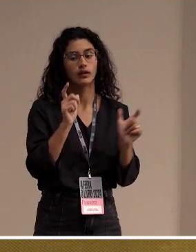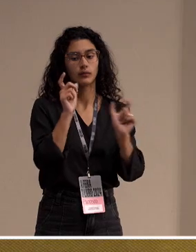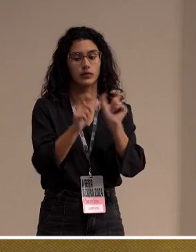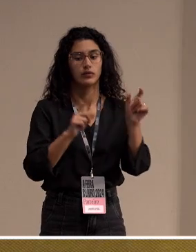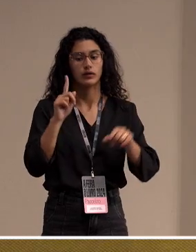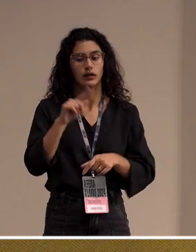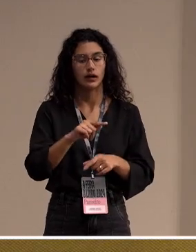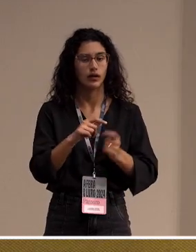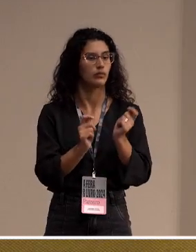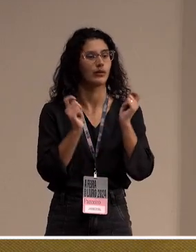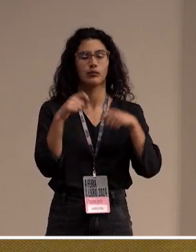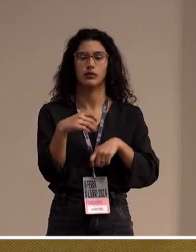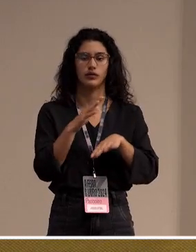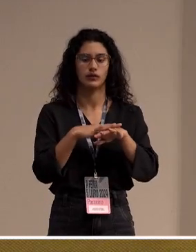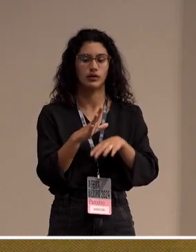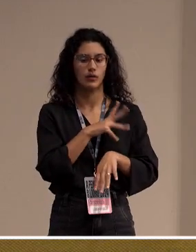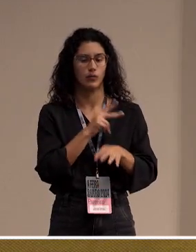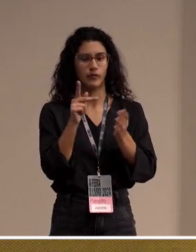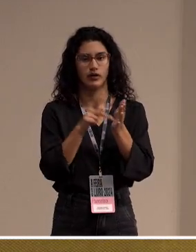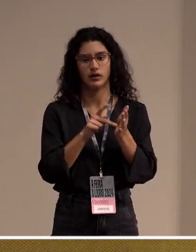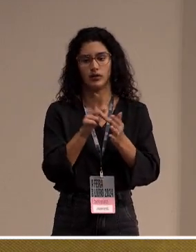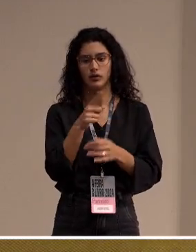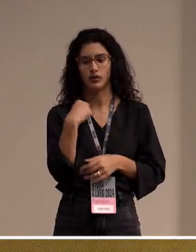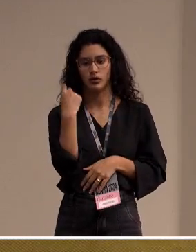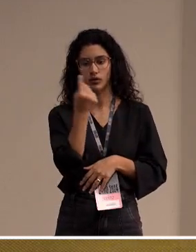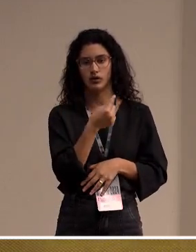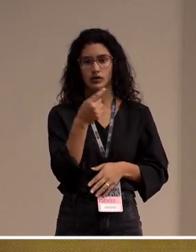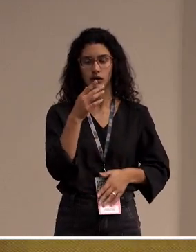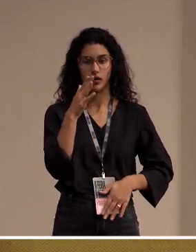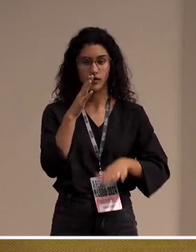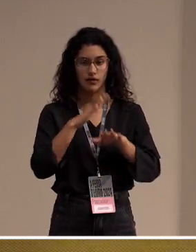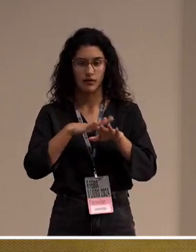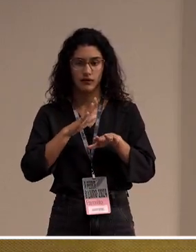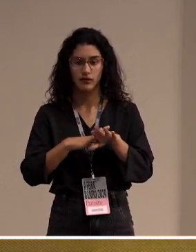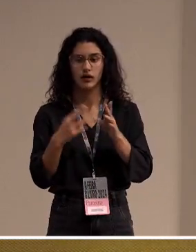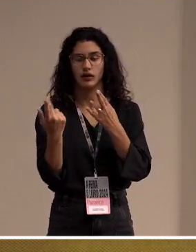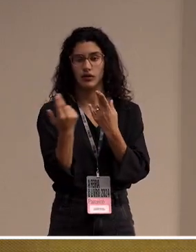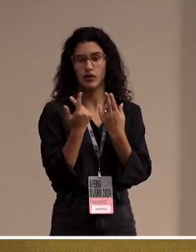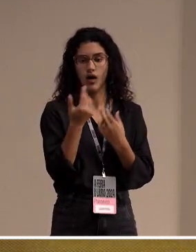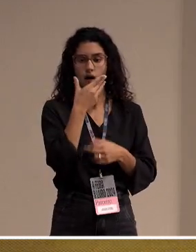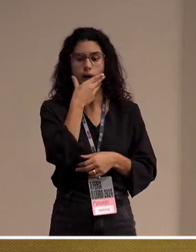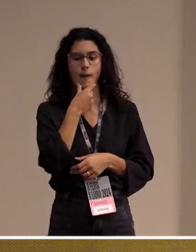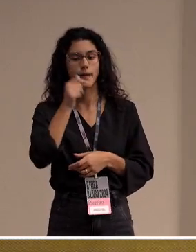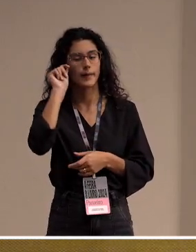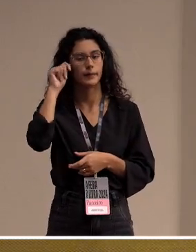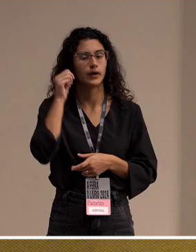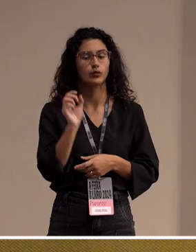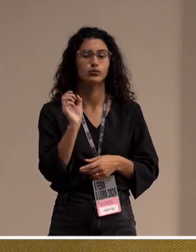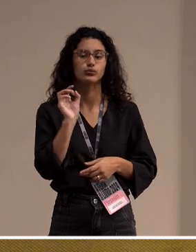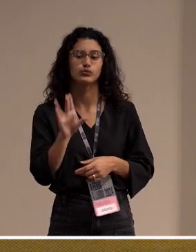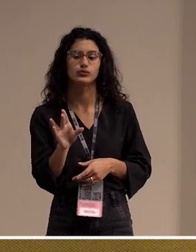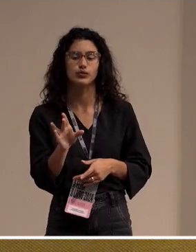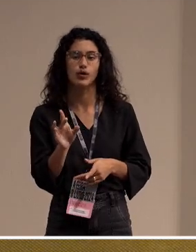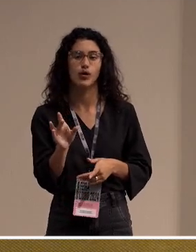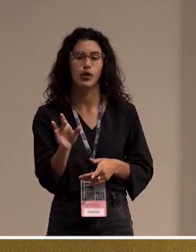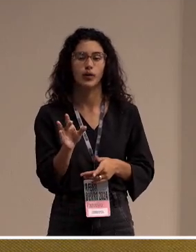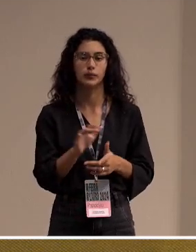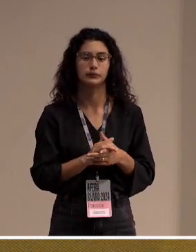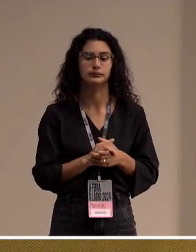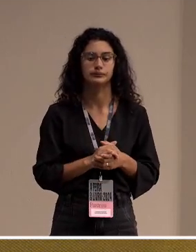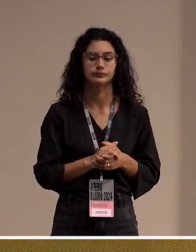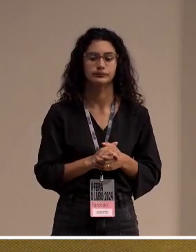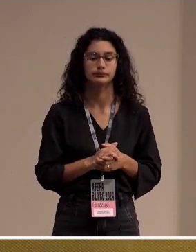moved by animal desires. And you know, this was written by a man who kept an enslaved black woman in a little room,